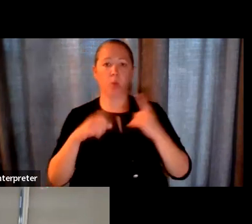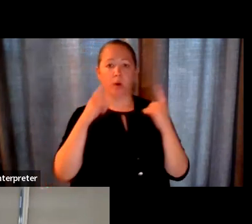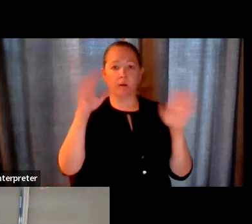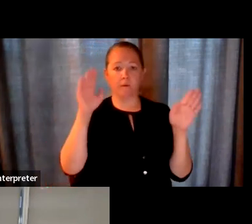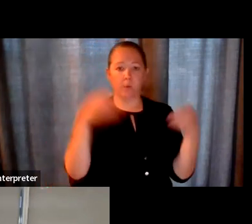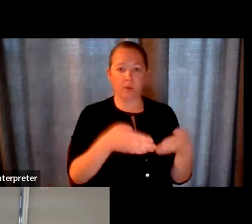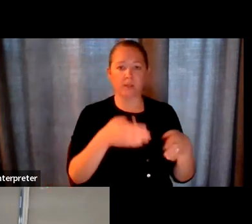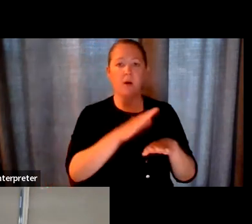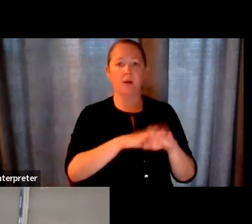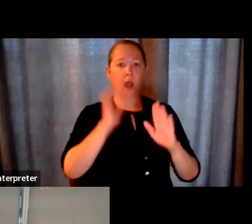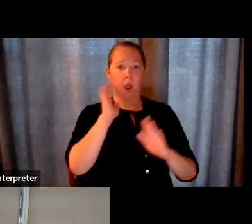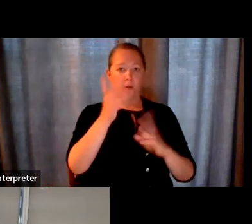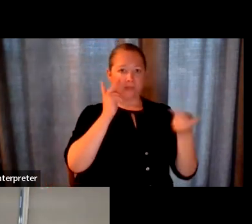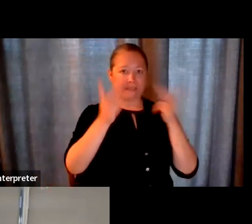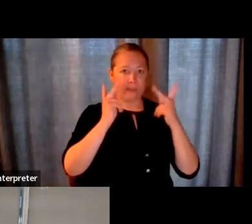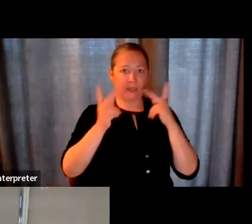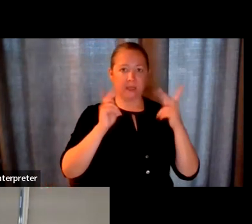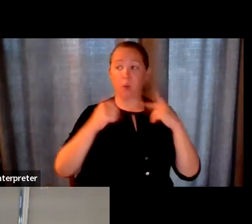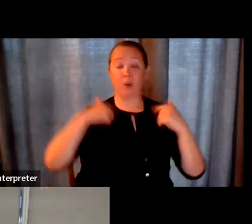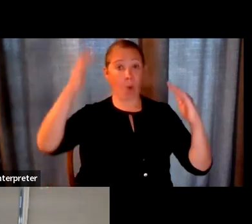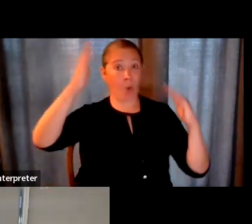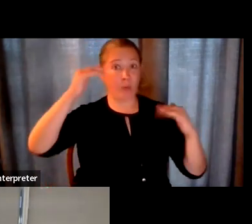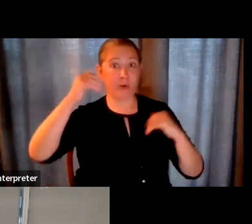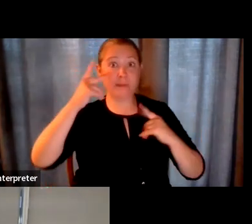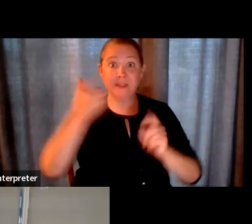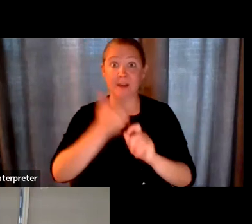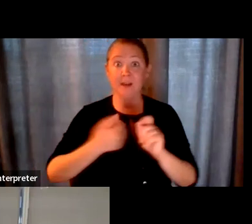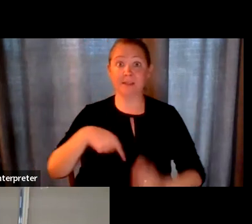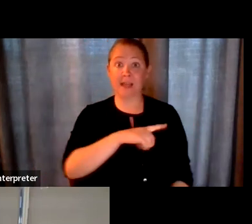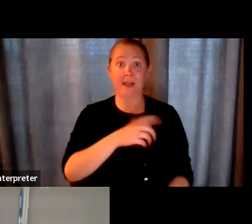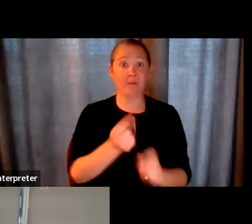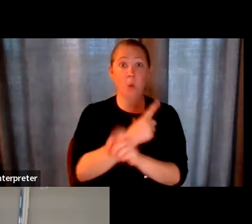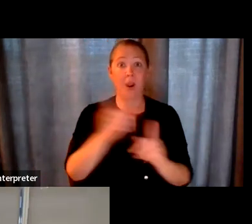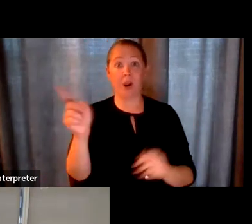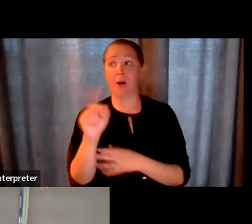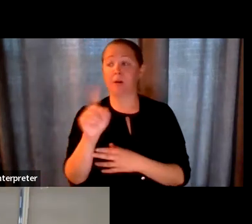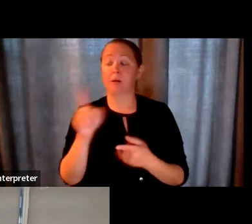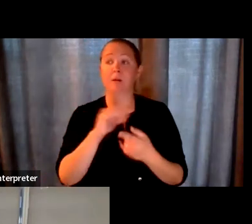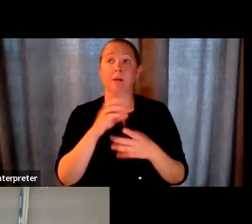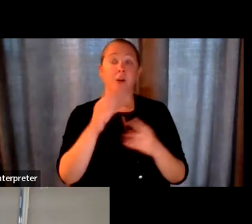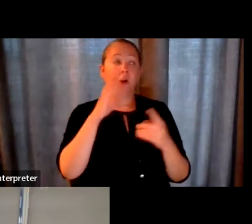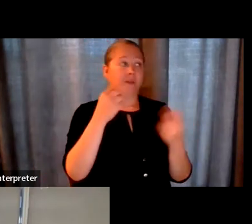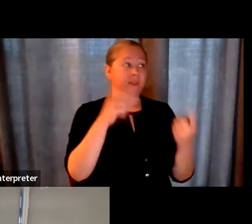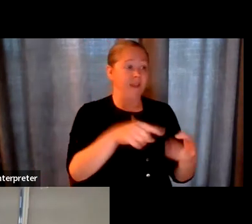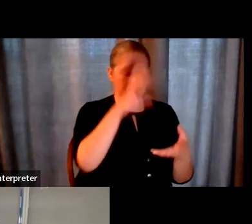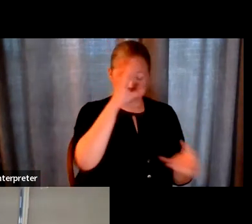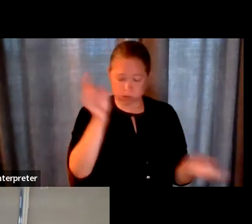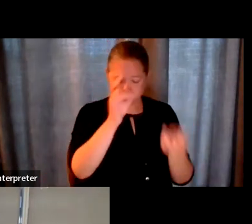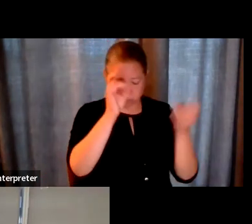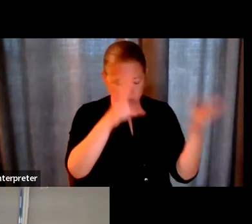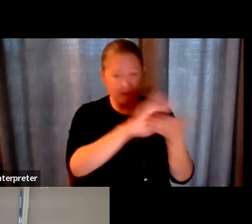that you've seen us everywhere, at least making lemonade from lemons of these losses that we've been undergoing,